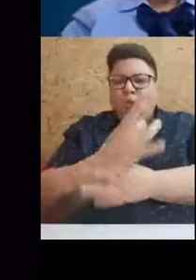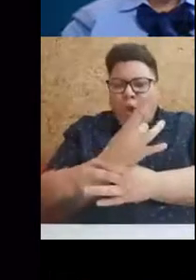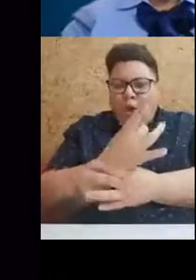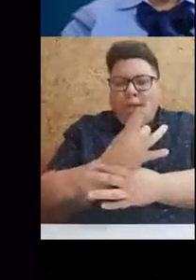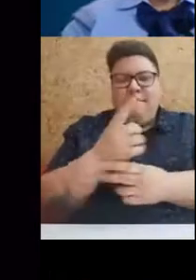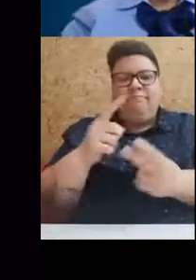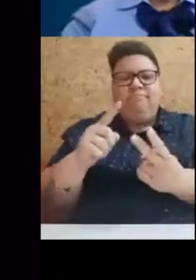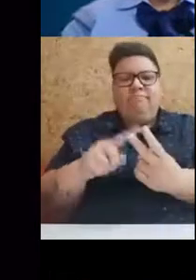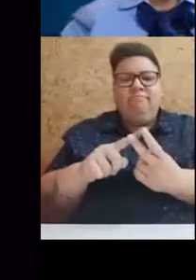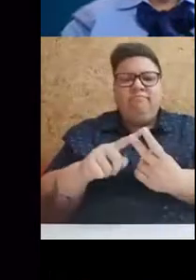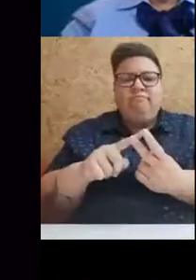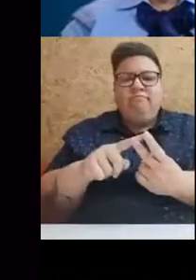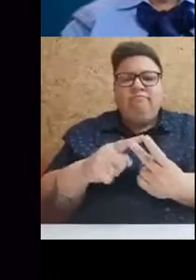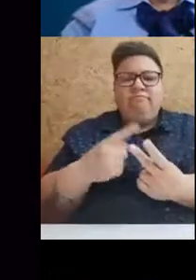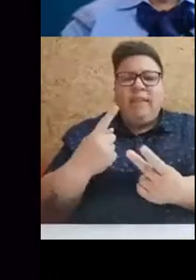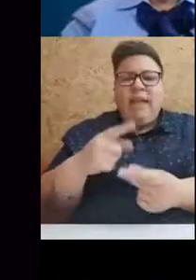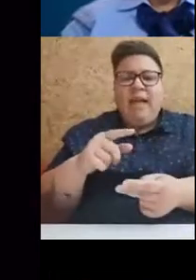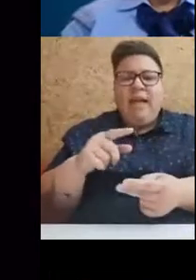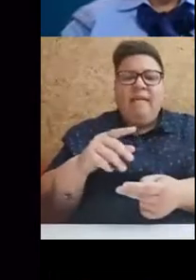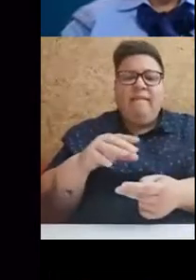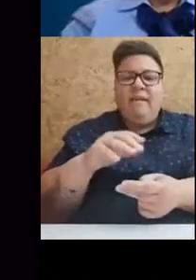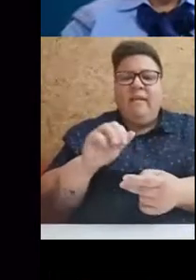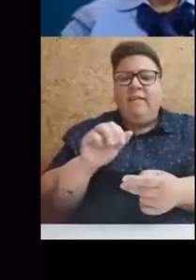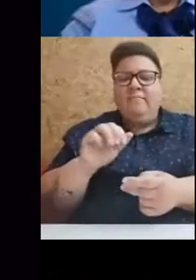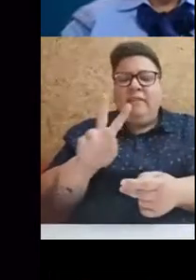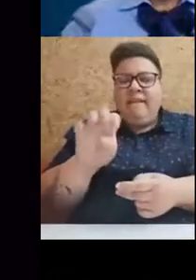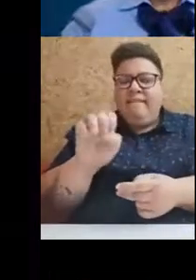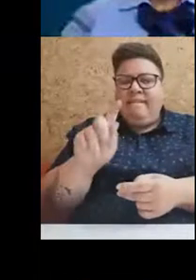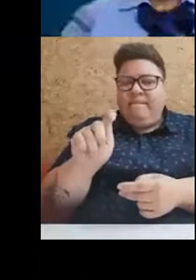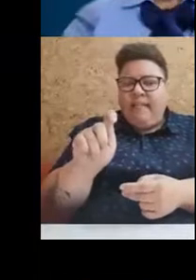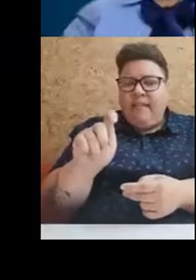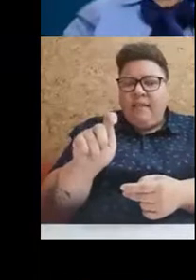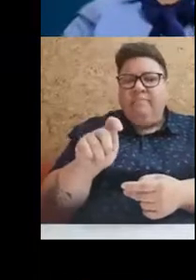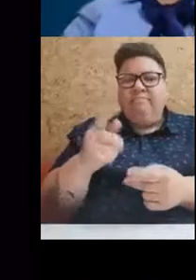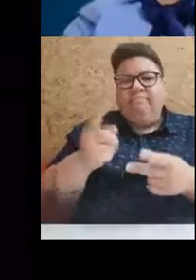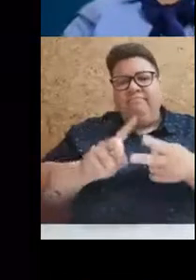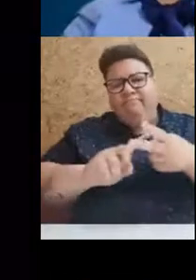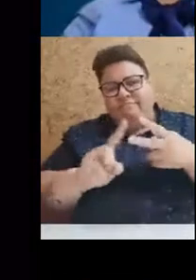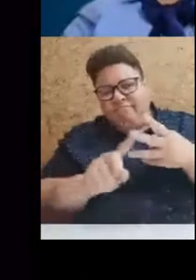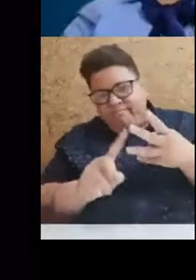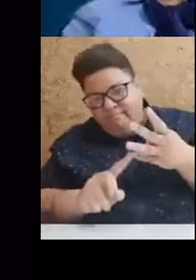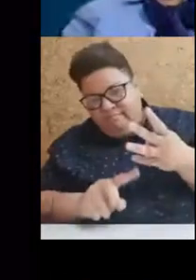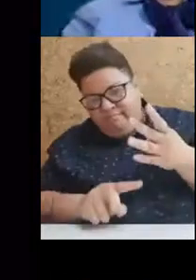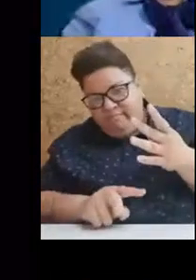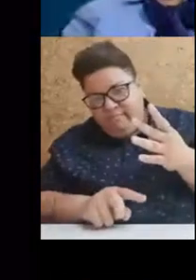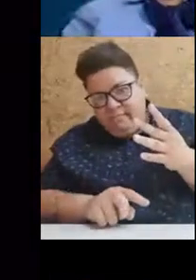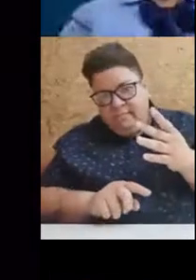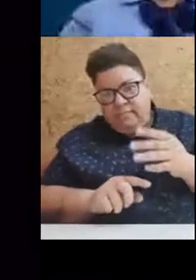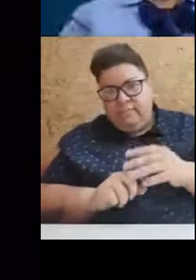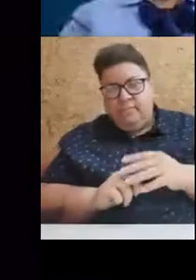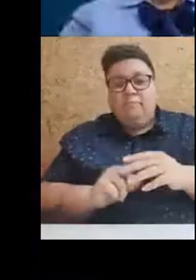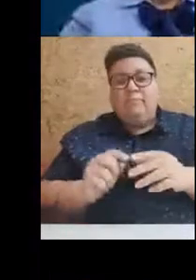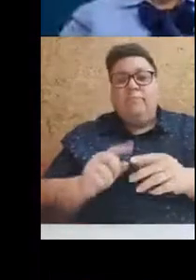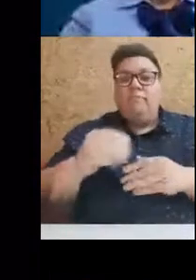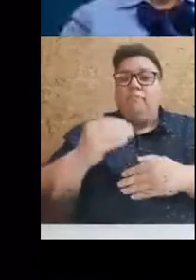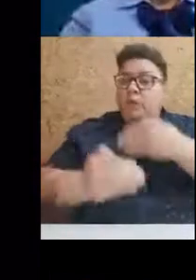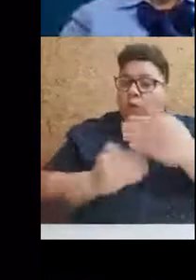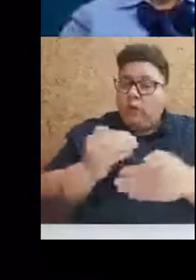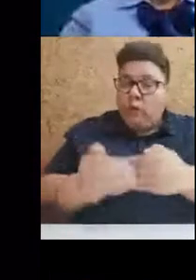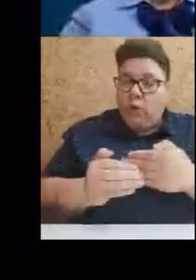veterinarians, just to refer to a few. Okay. Then further, we continue. You